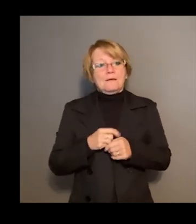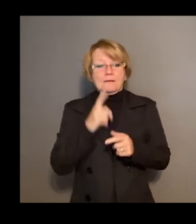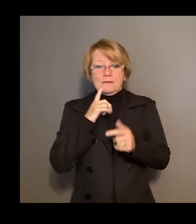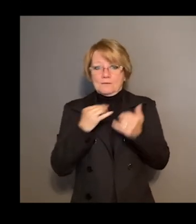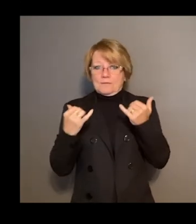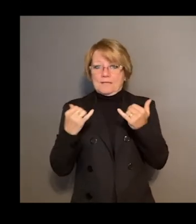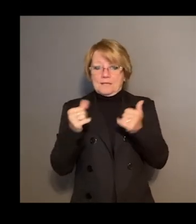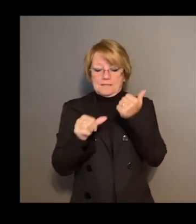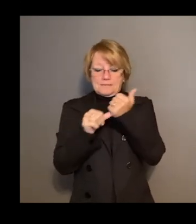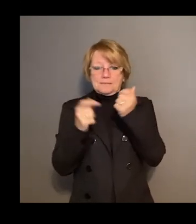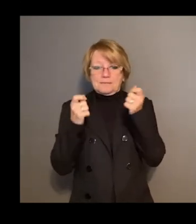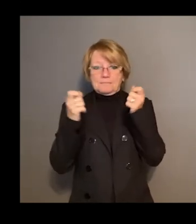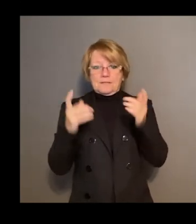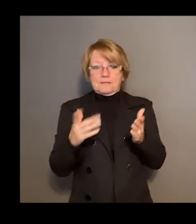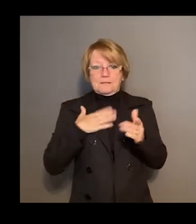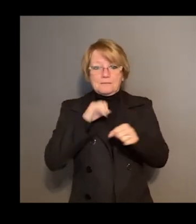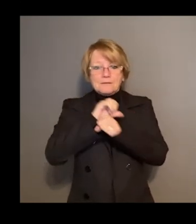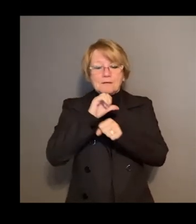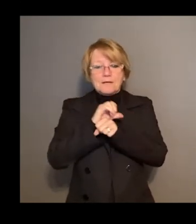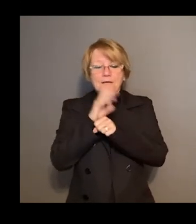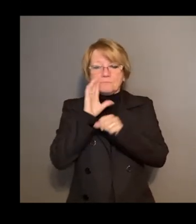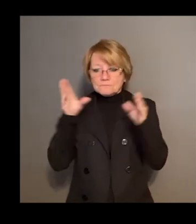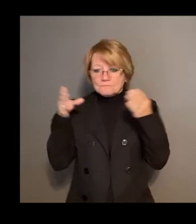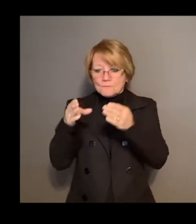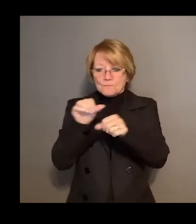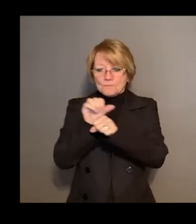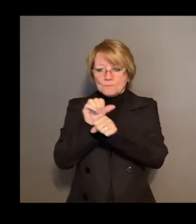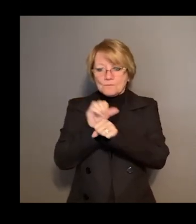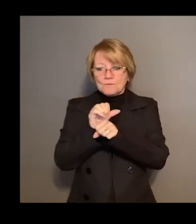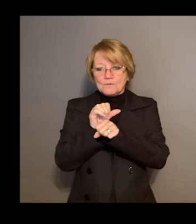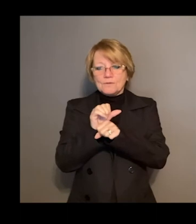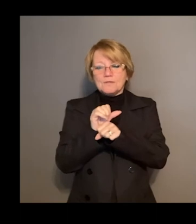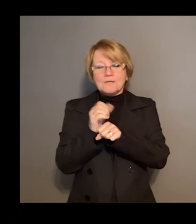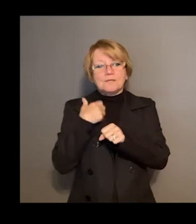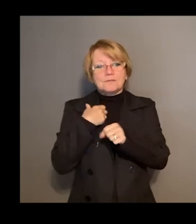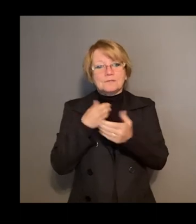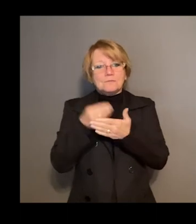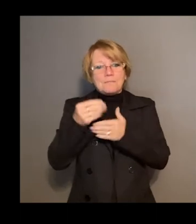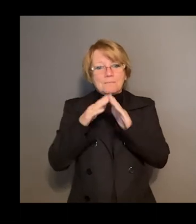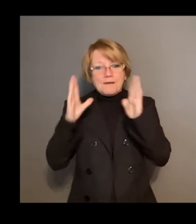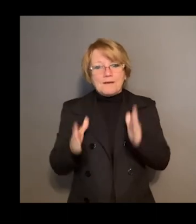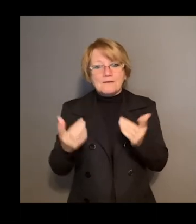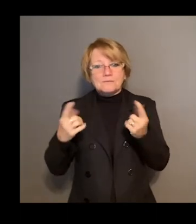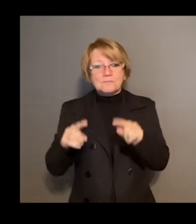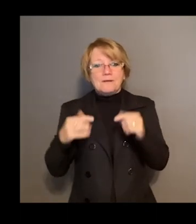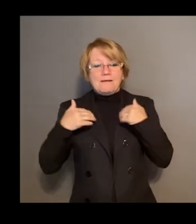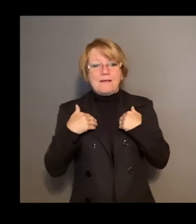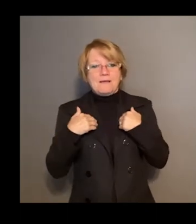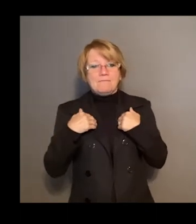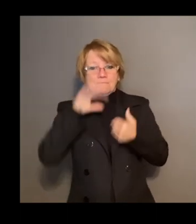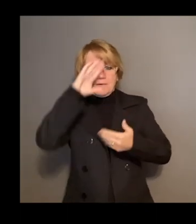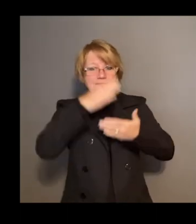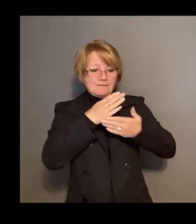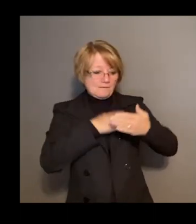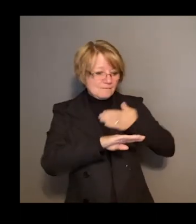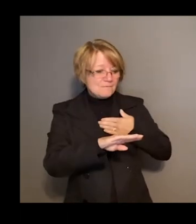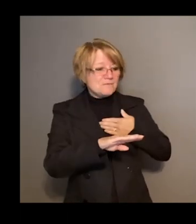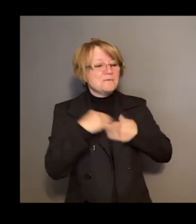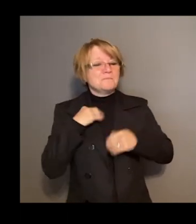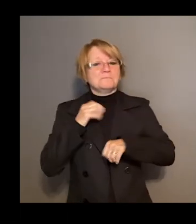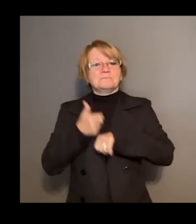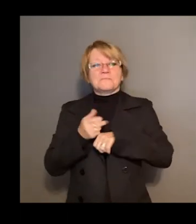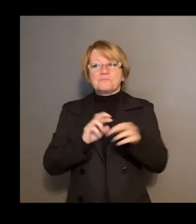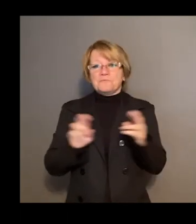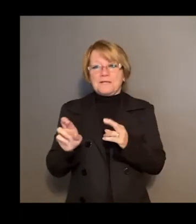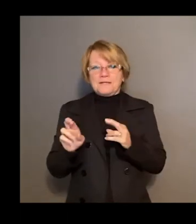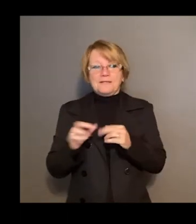step. Right now, I'm an assistant manager at my job. I'm just trying to work. Get my own house, so when my son comes, I'm